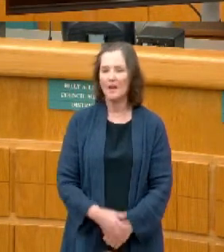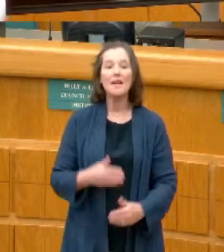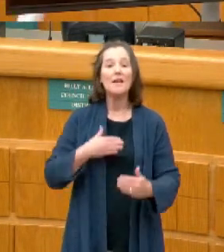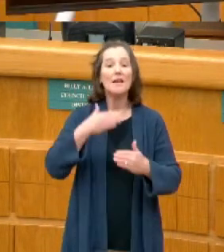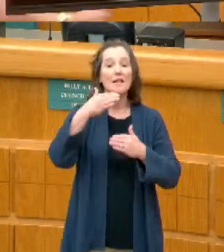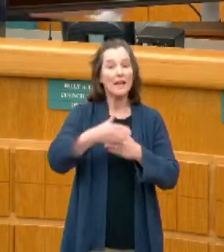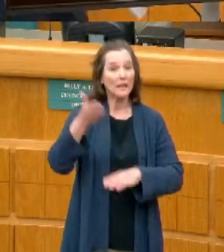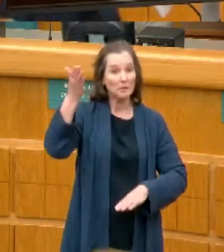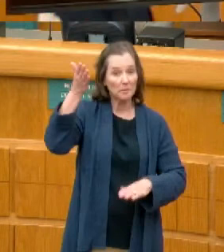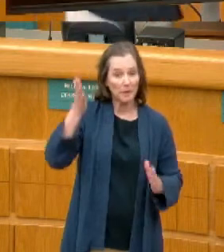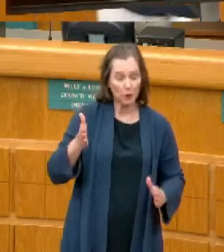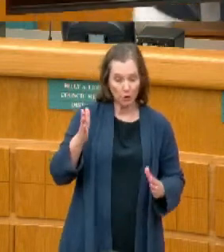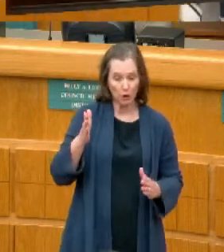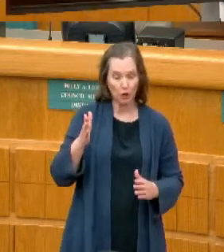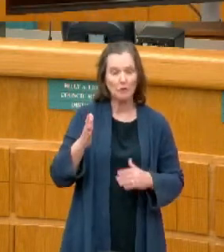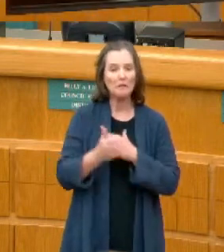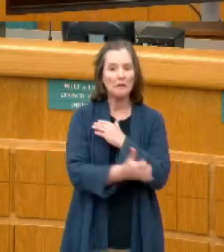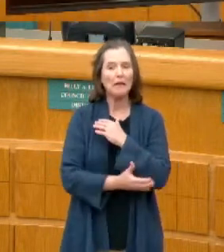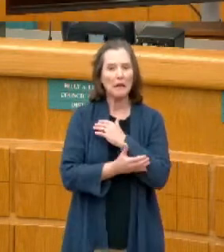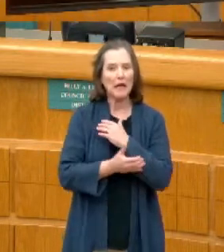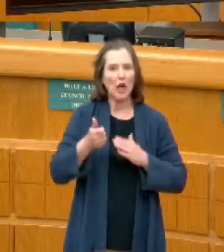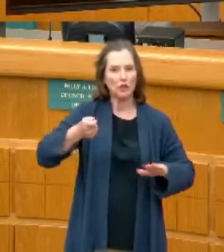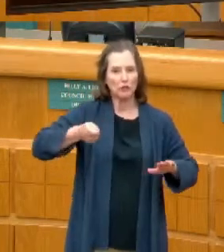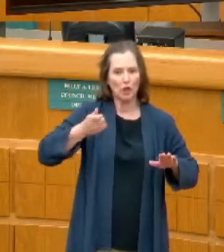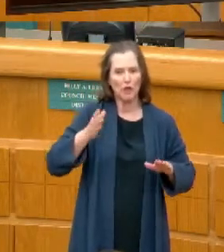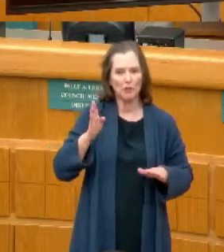have our County Judge, Barbara Canales.